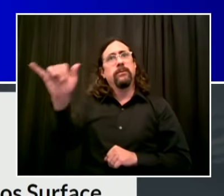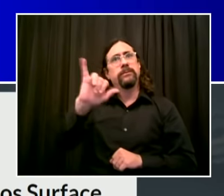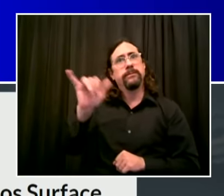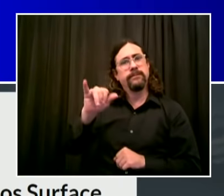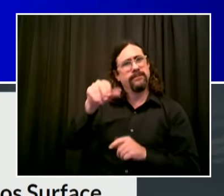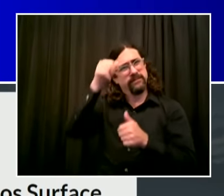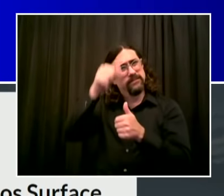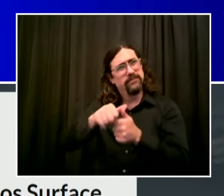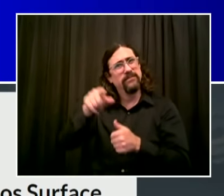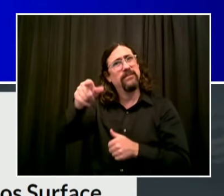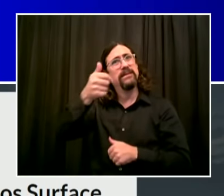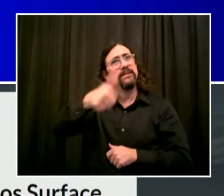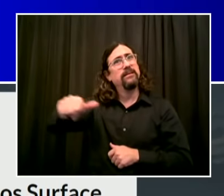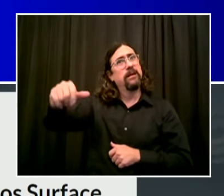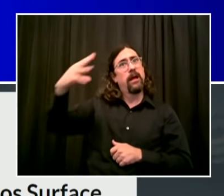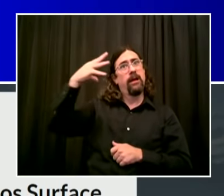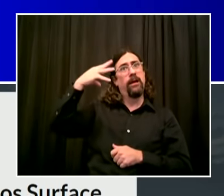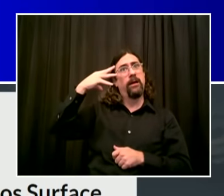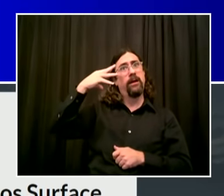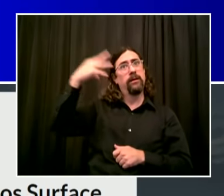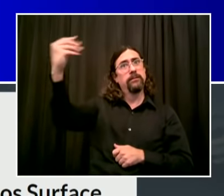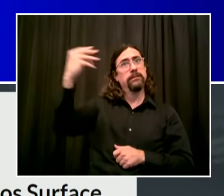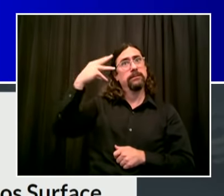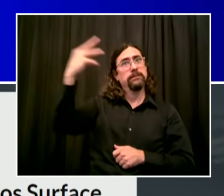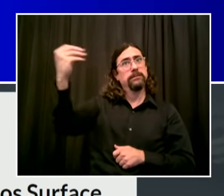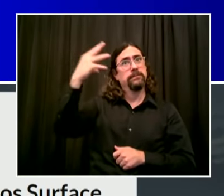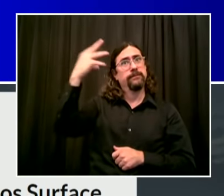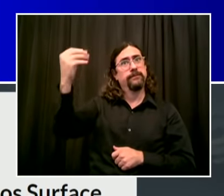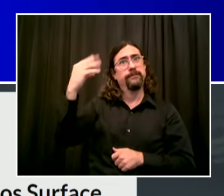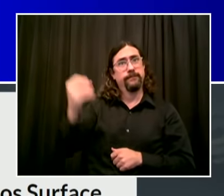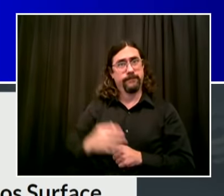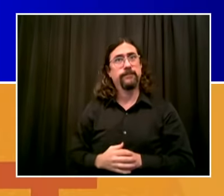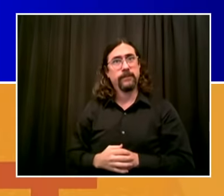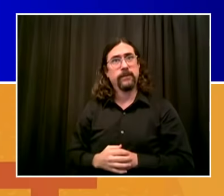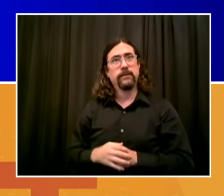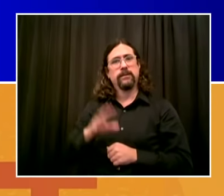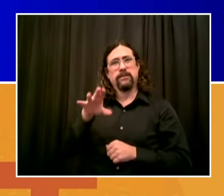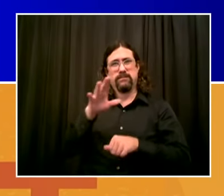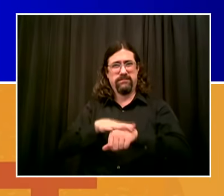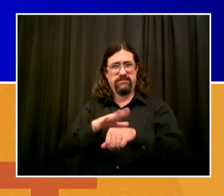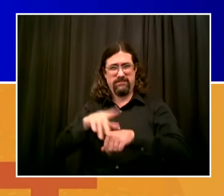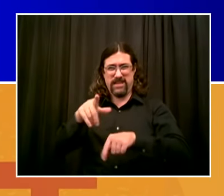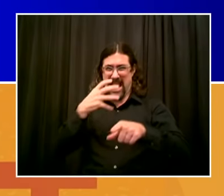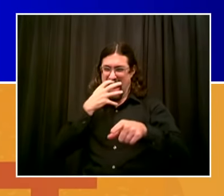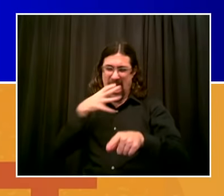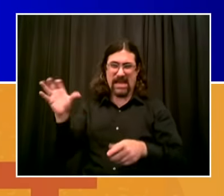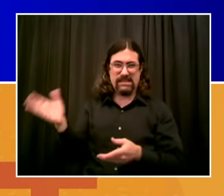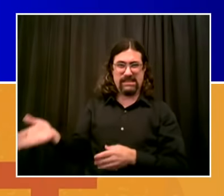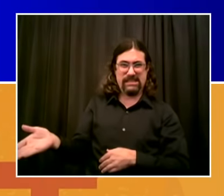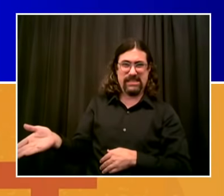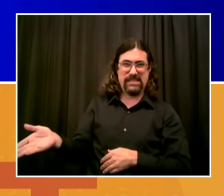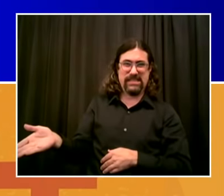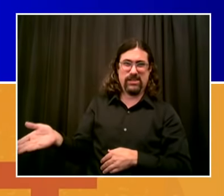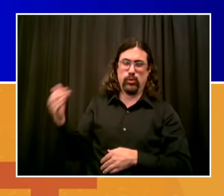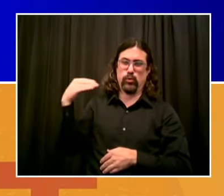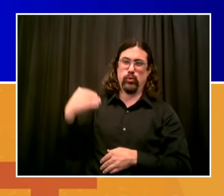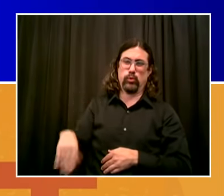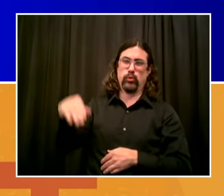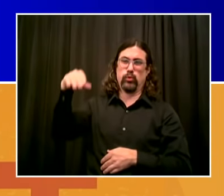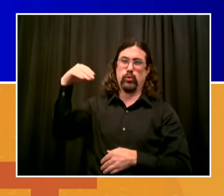about this very hot week we're going into, and particularly today. Today is a day to be very concerned about. The heat